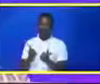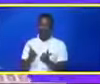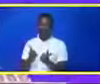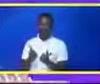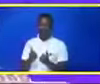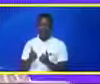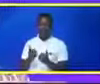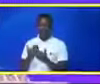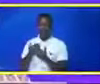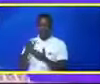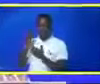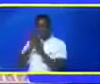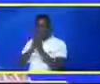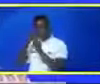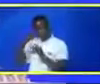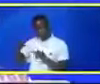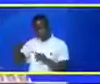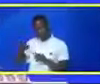Before I pray for these people,